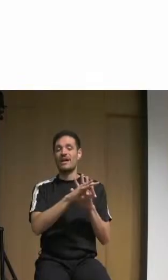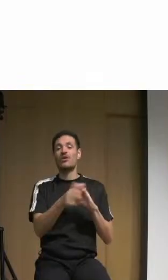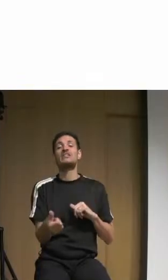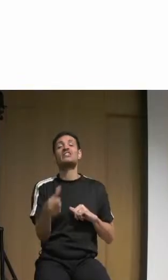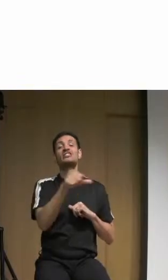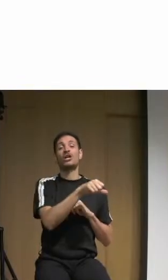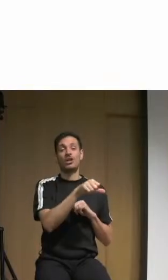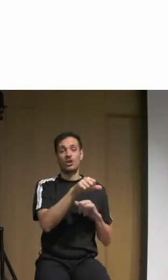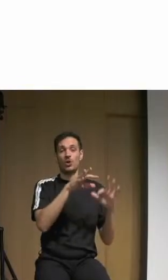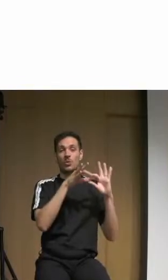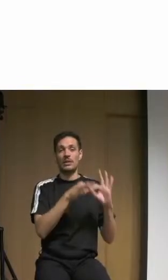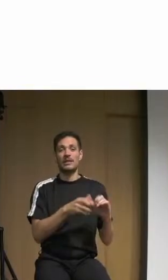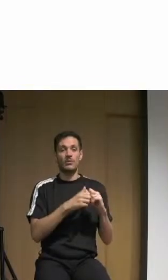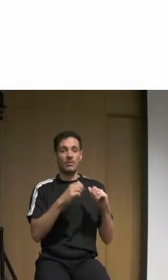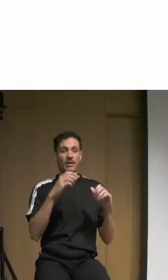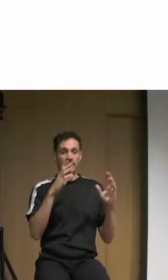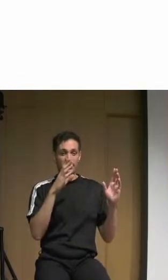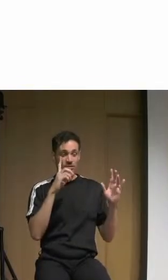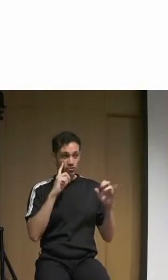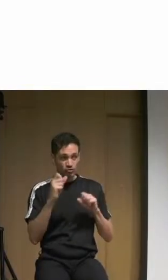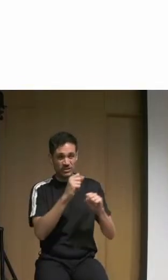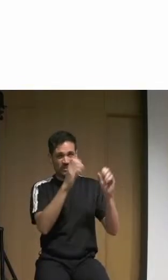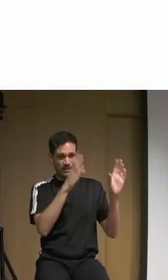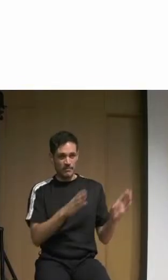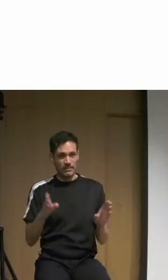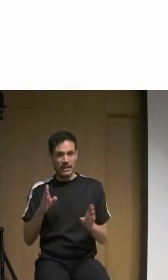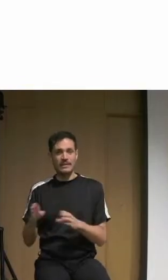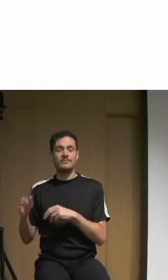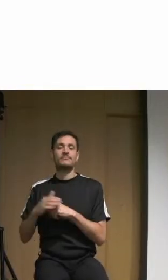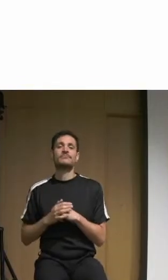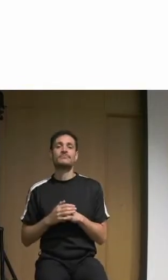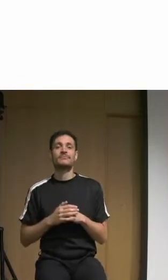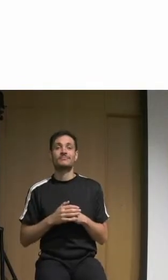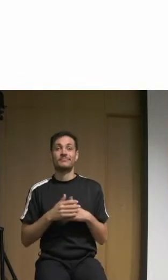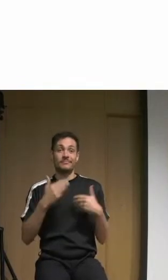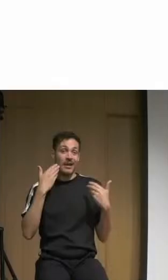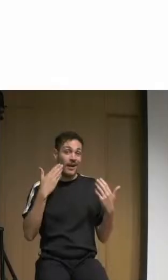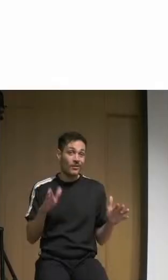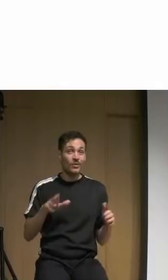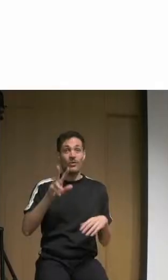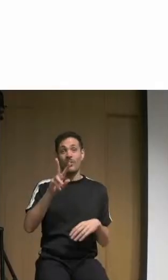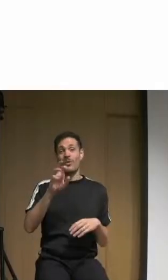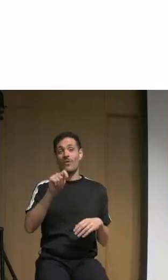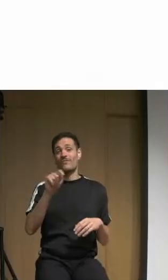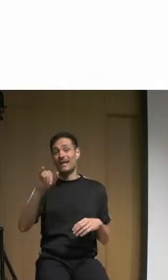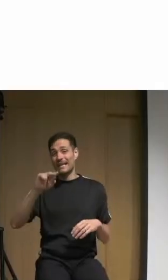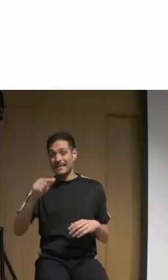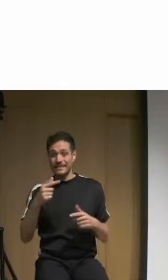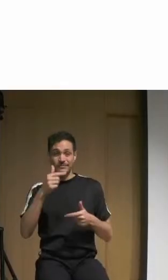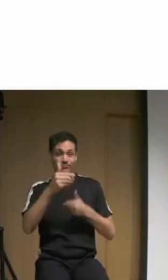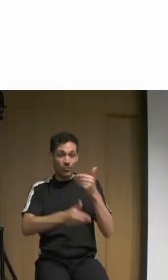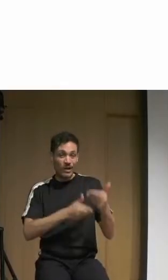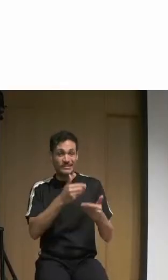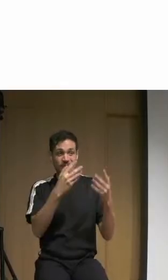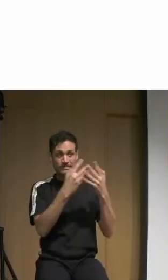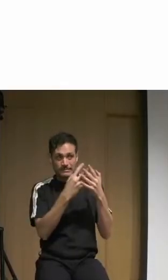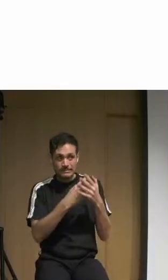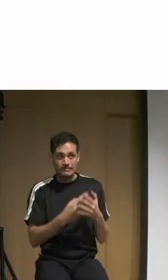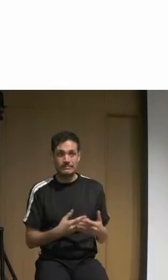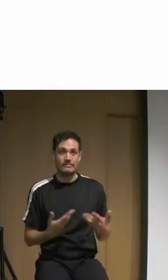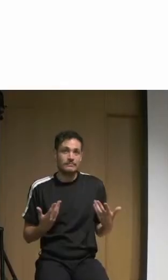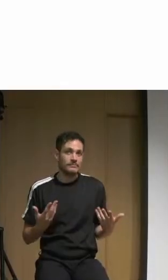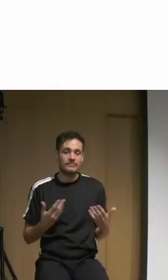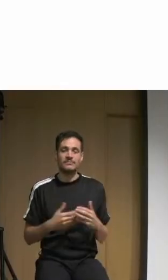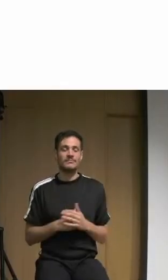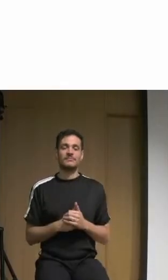strategic plan. So I'm not sure what the vetting process would be for that, as we've gotten consultants to complete our minutes